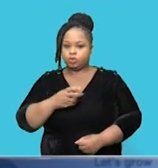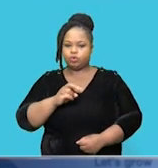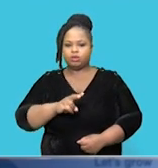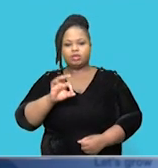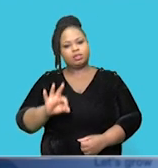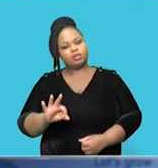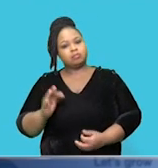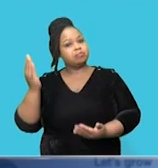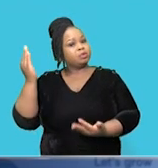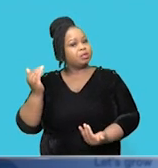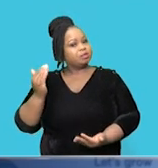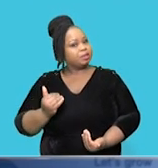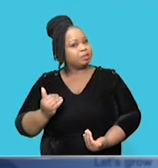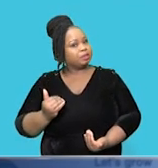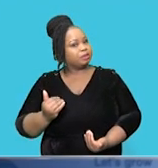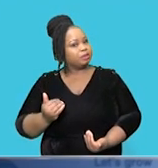2023, we can expect